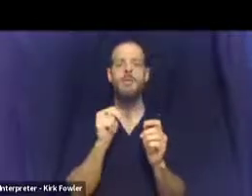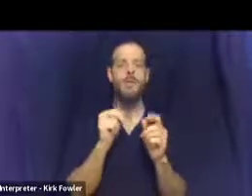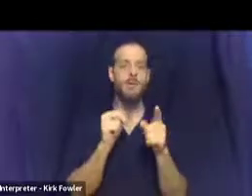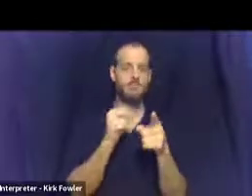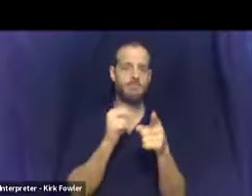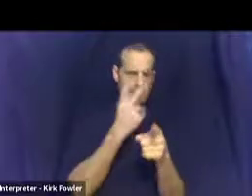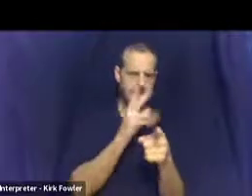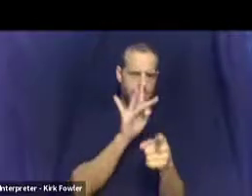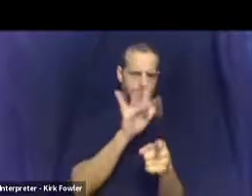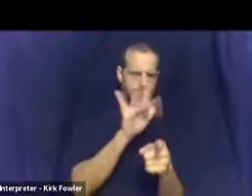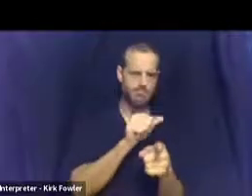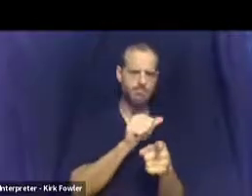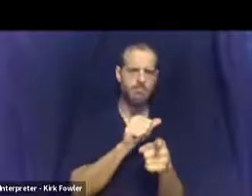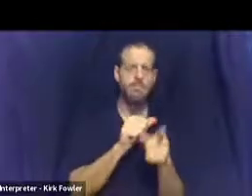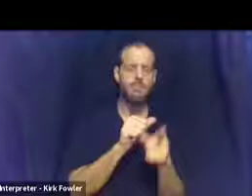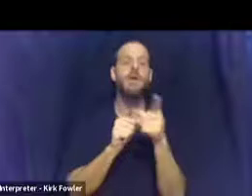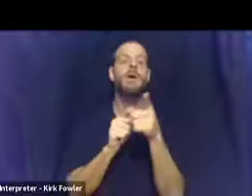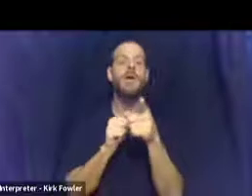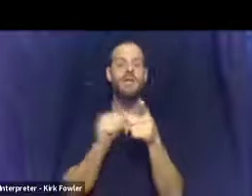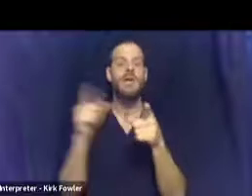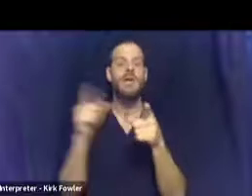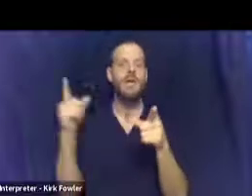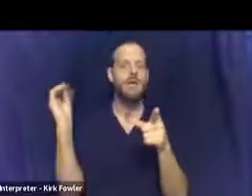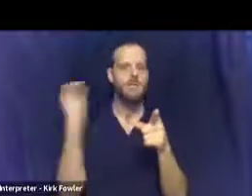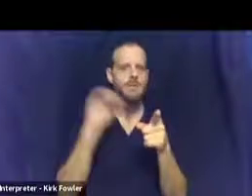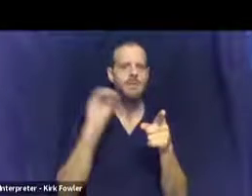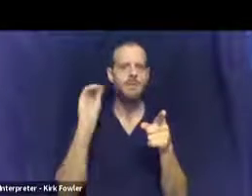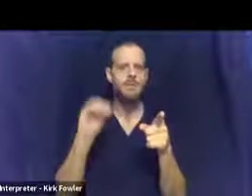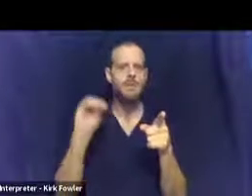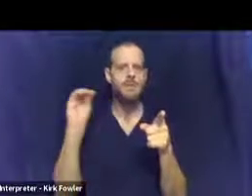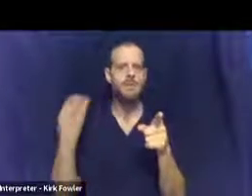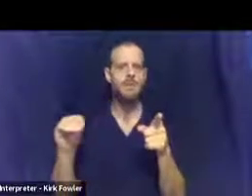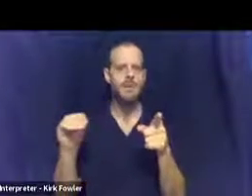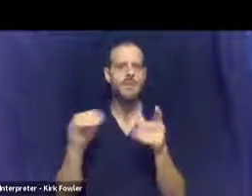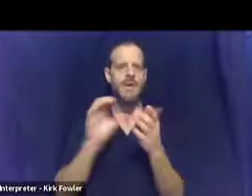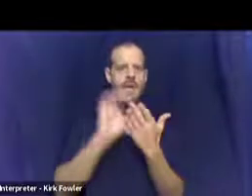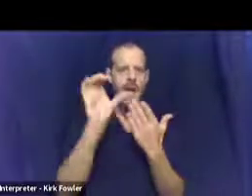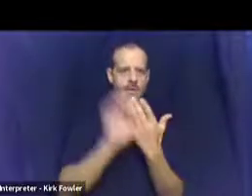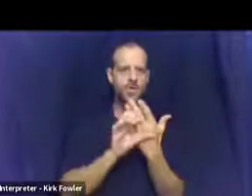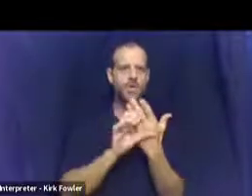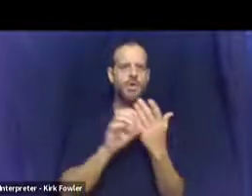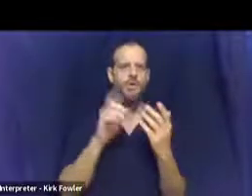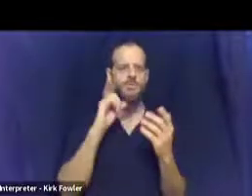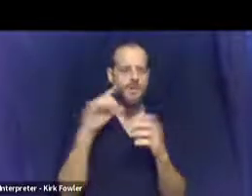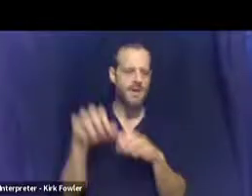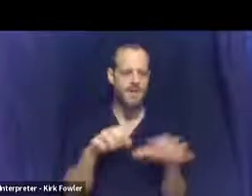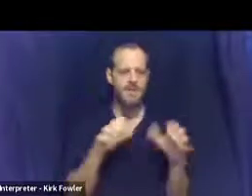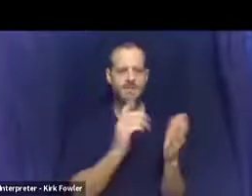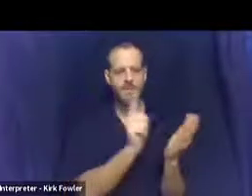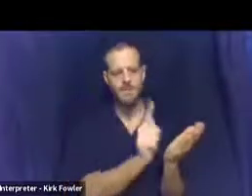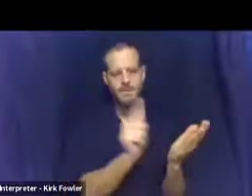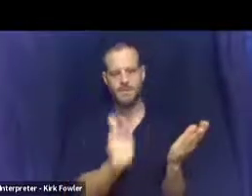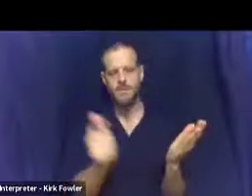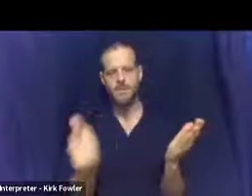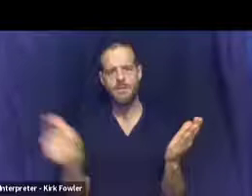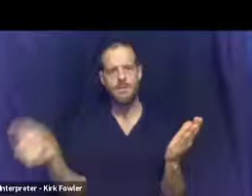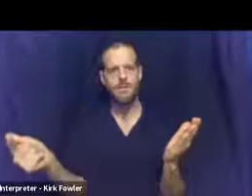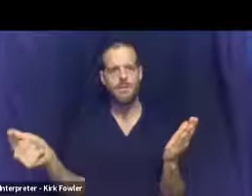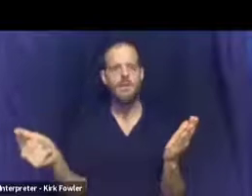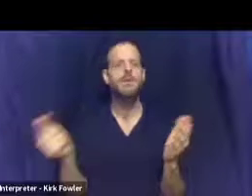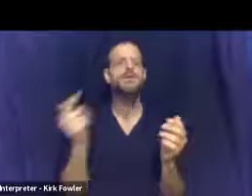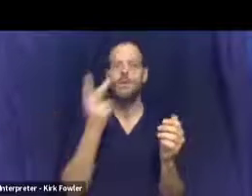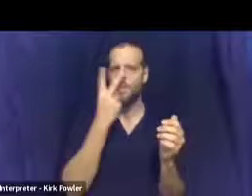and he's actually loading up the calendar in order or that activity and building that sequence. And so you'll see, again, really